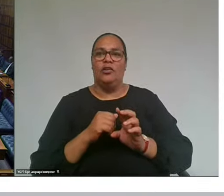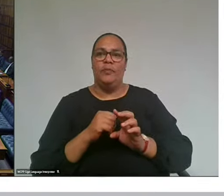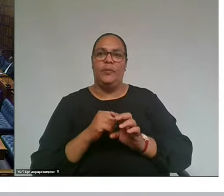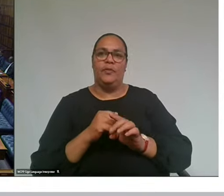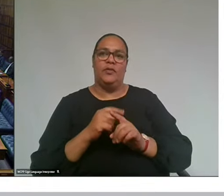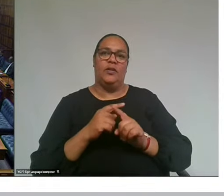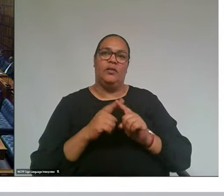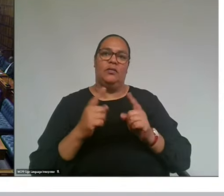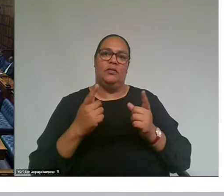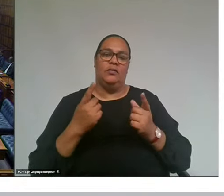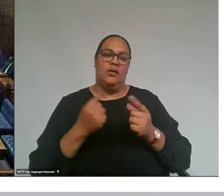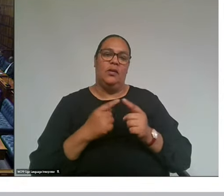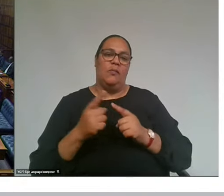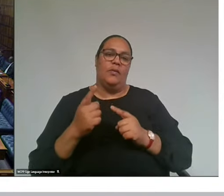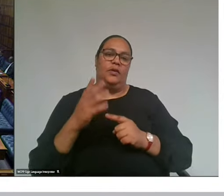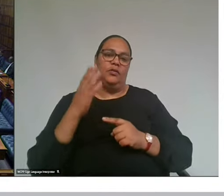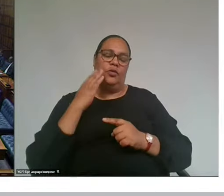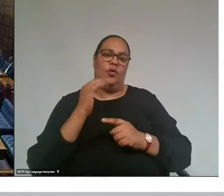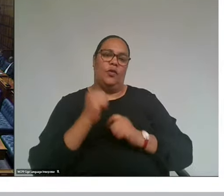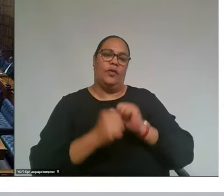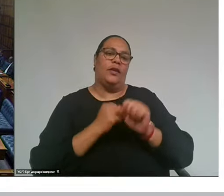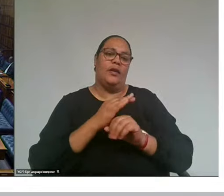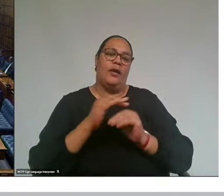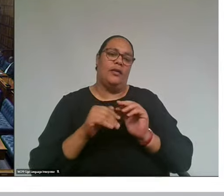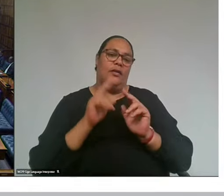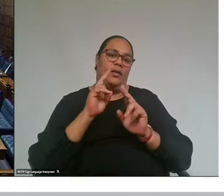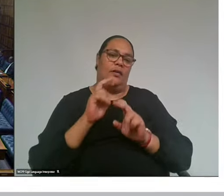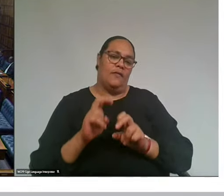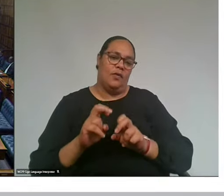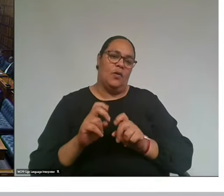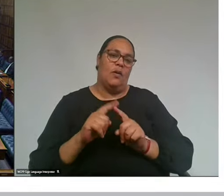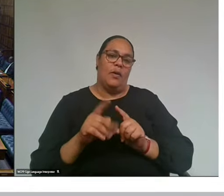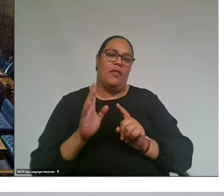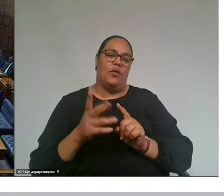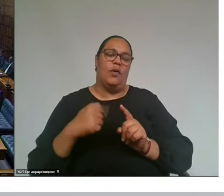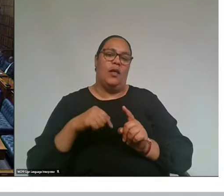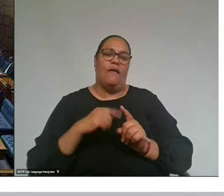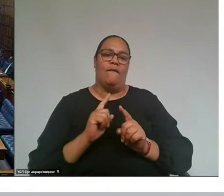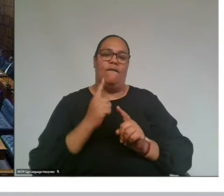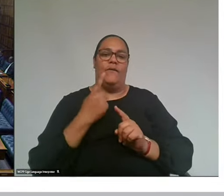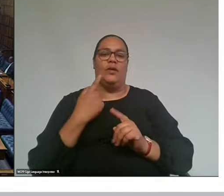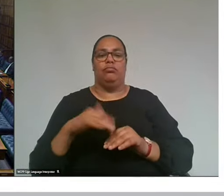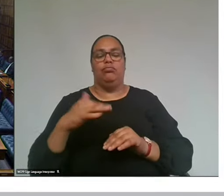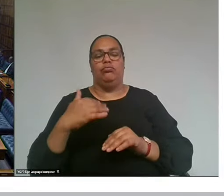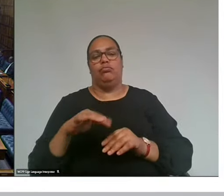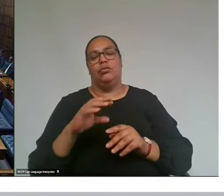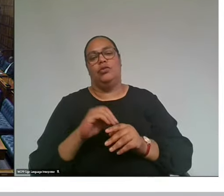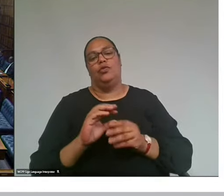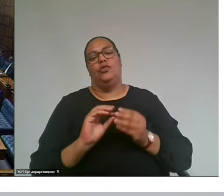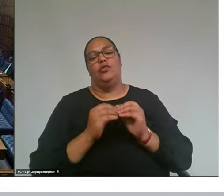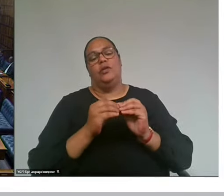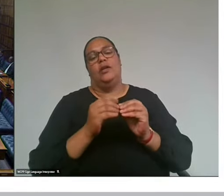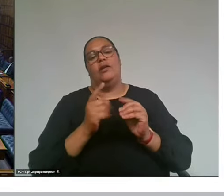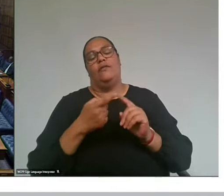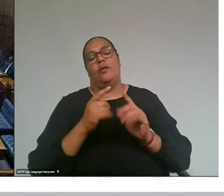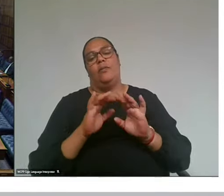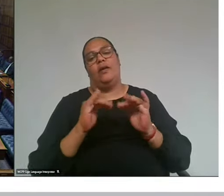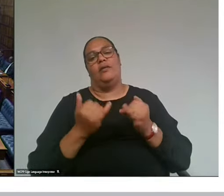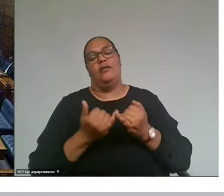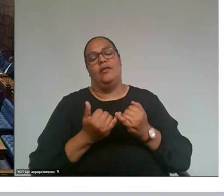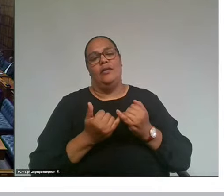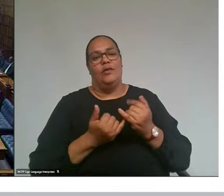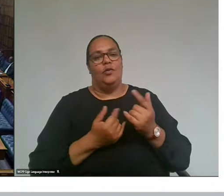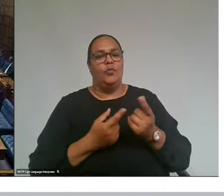but unfortunately not in the year under review um and that'll be our first significant Revenue being generated by this company this